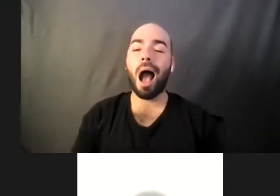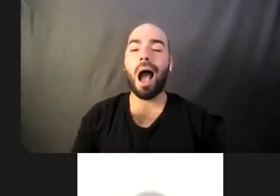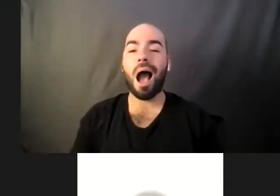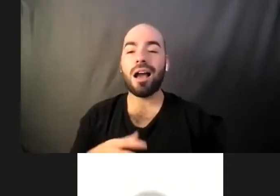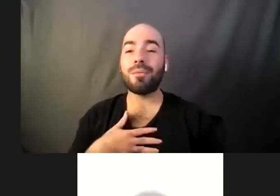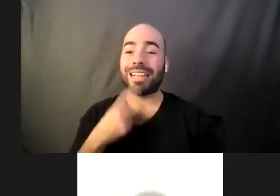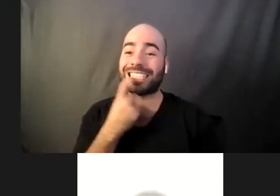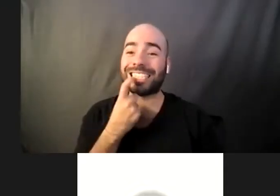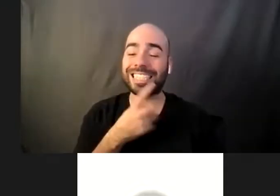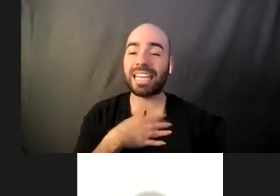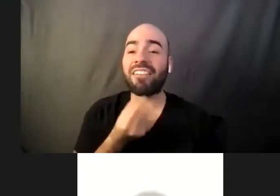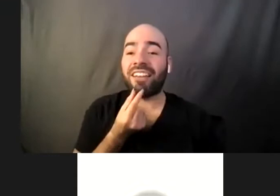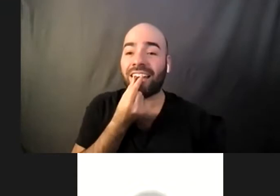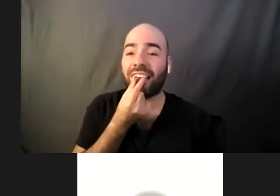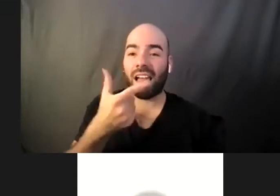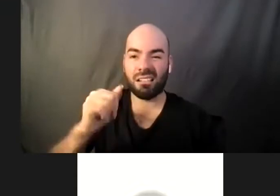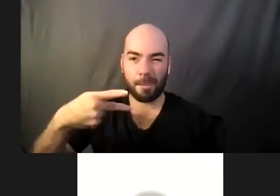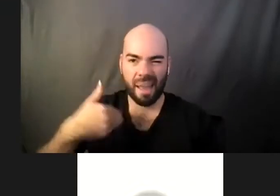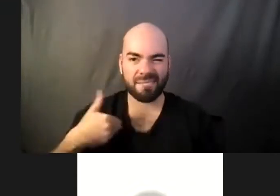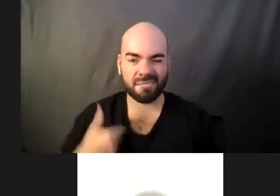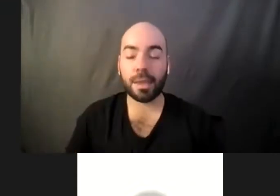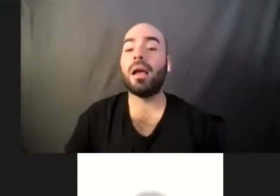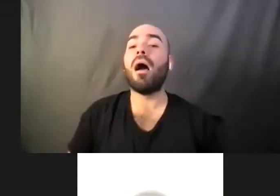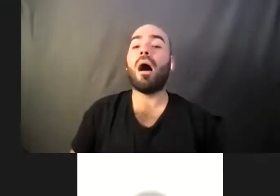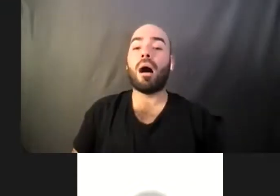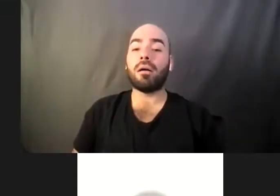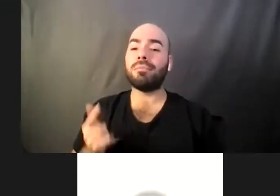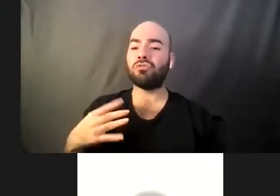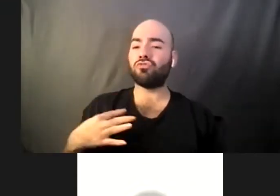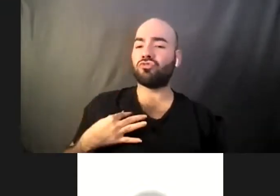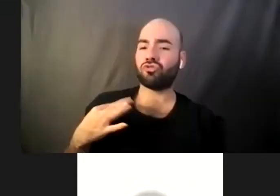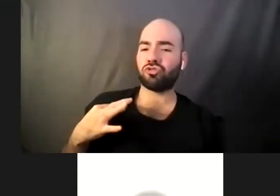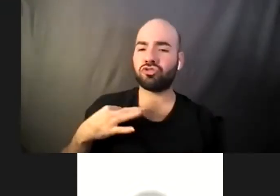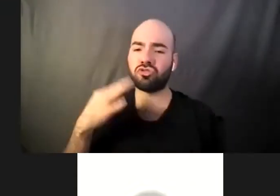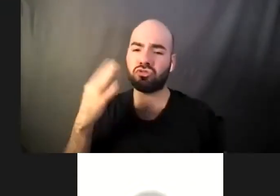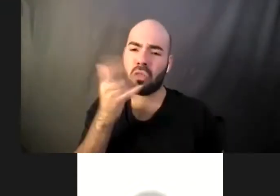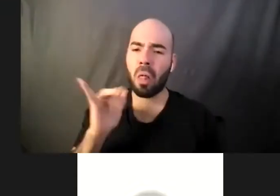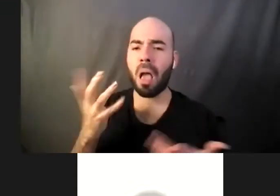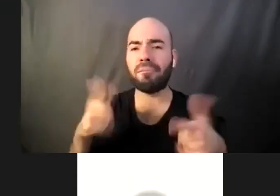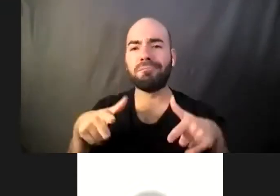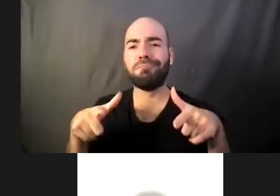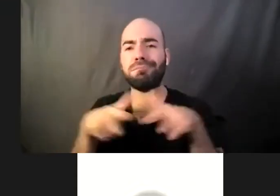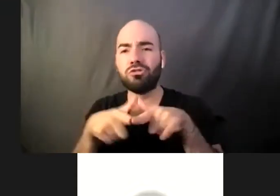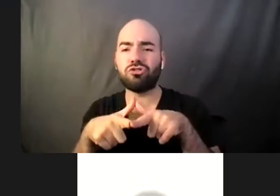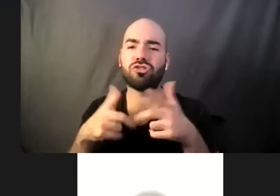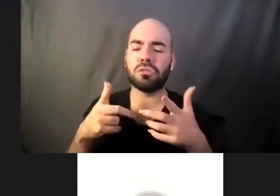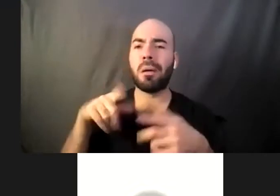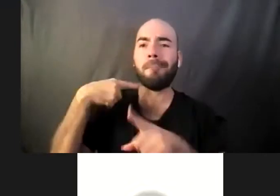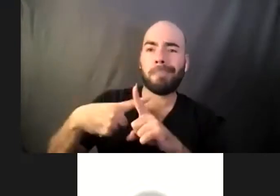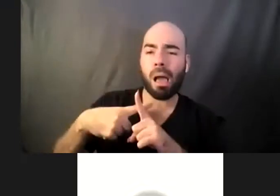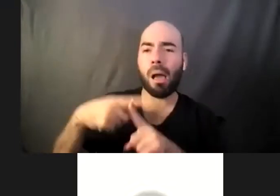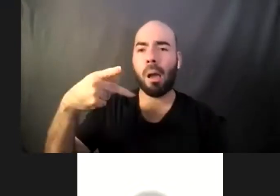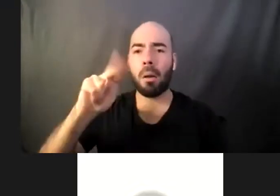my teeth. I'm wearing a vaguely gynecological punk rock long sleeve